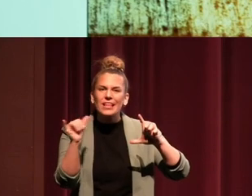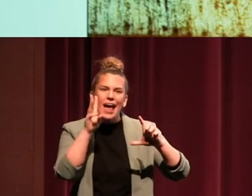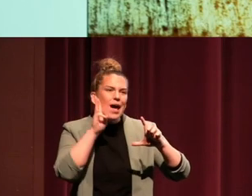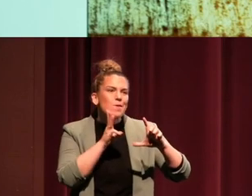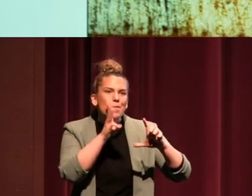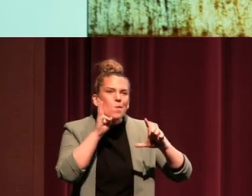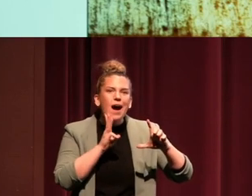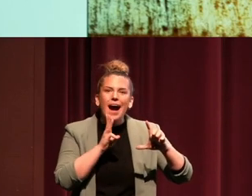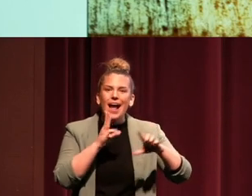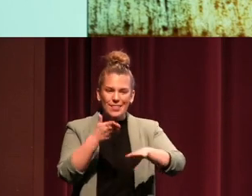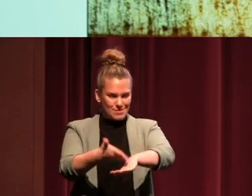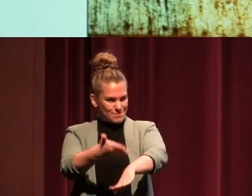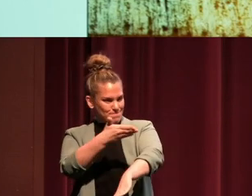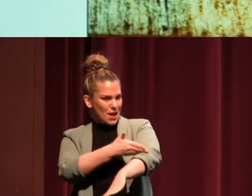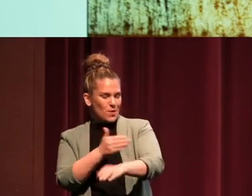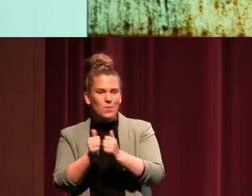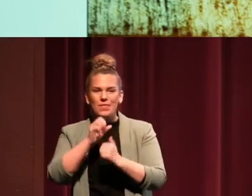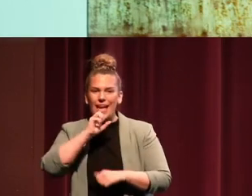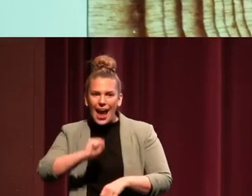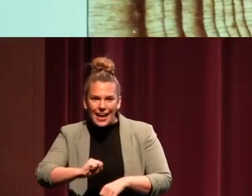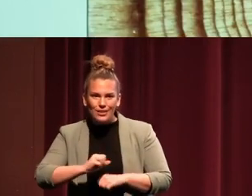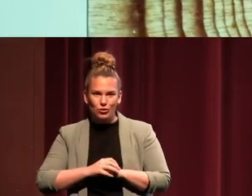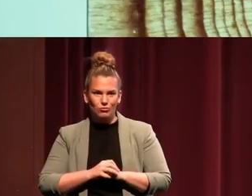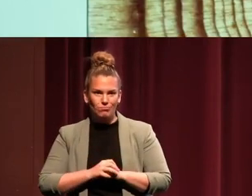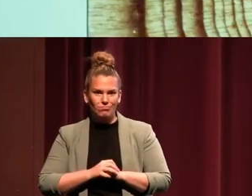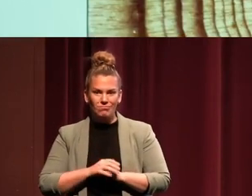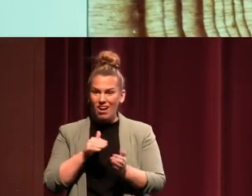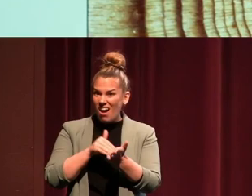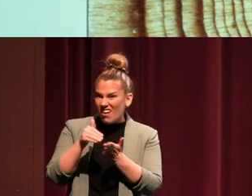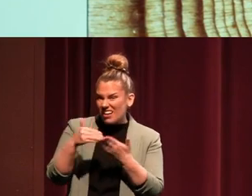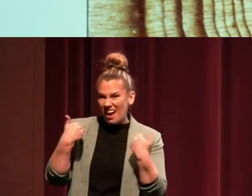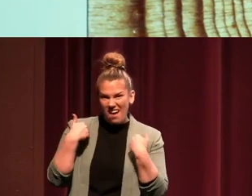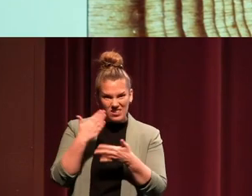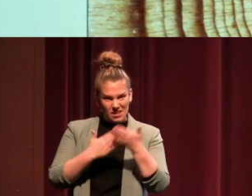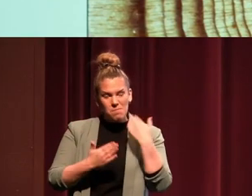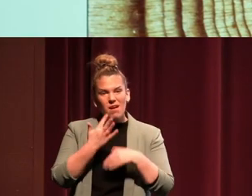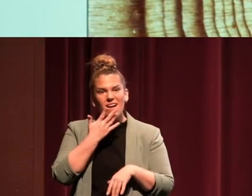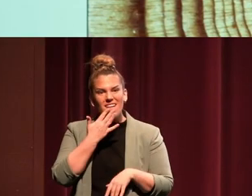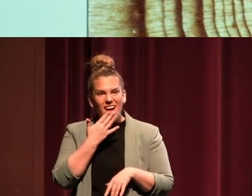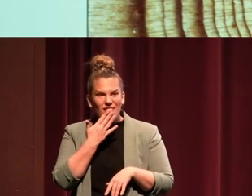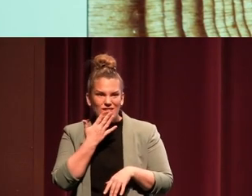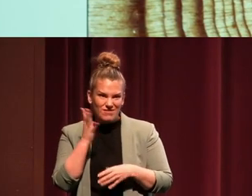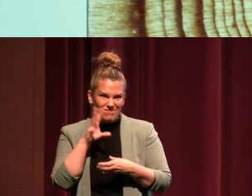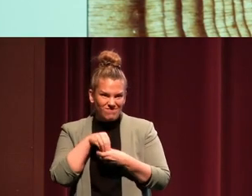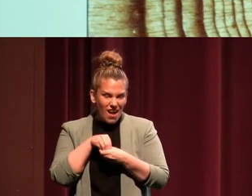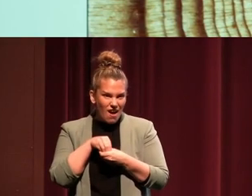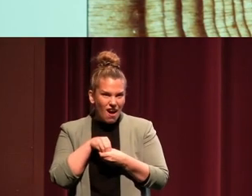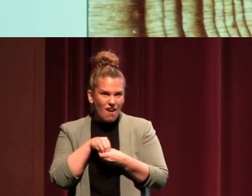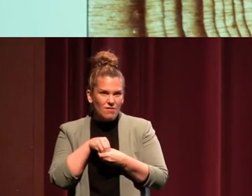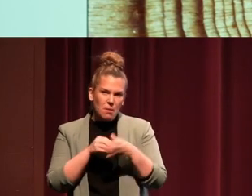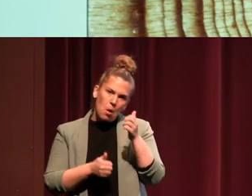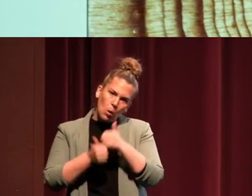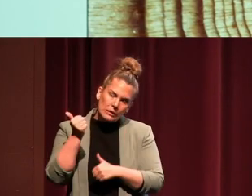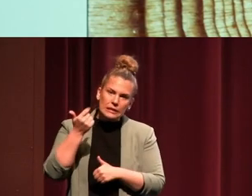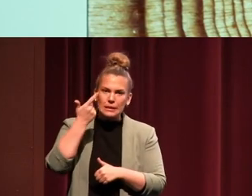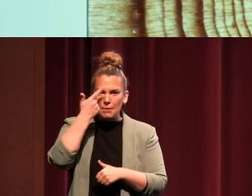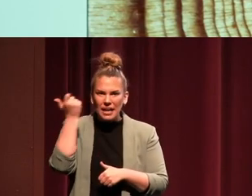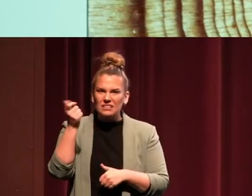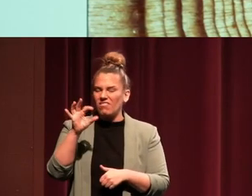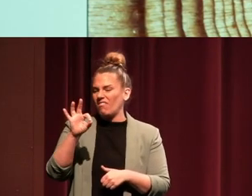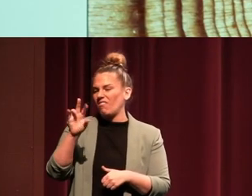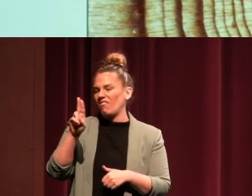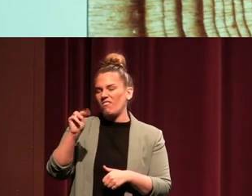with age. They often have some color to them, primarily as the result of fungal